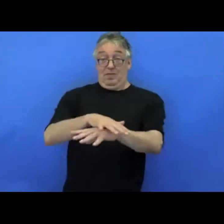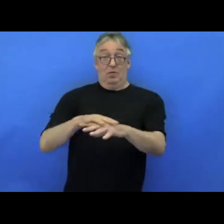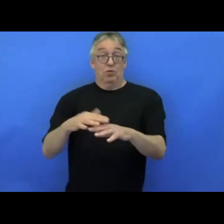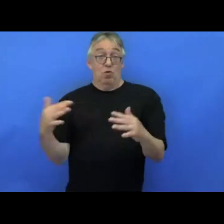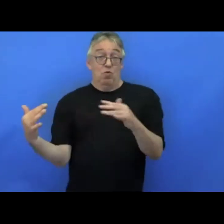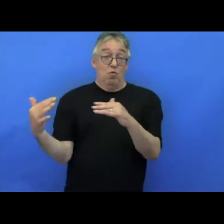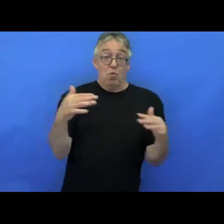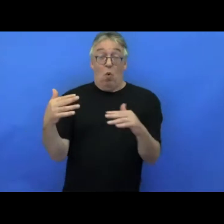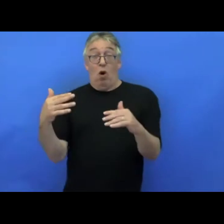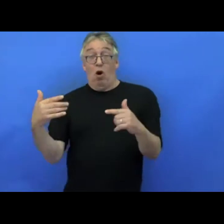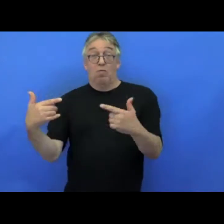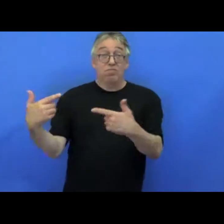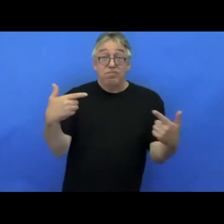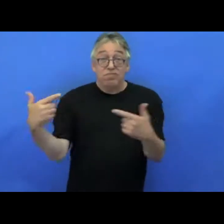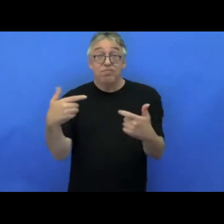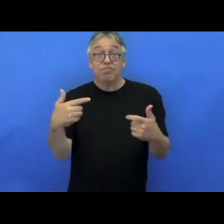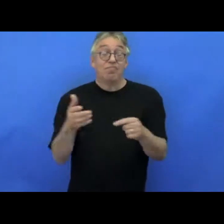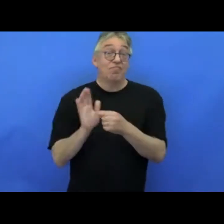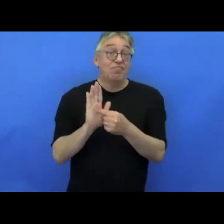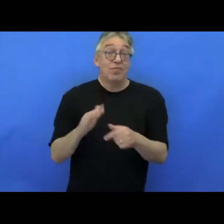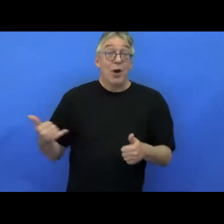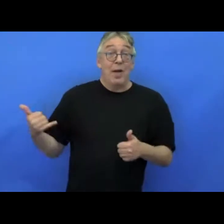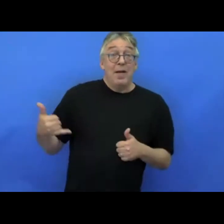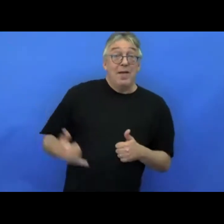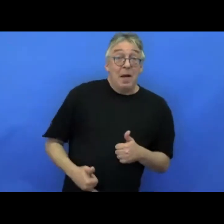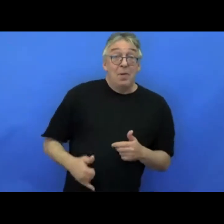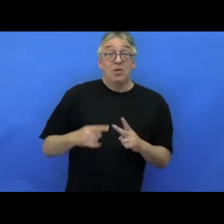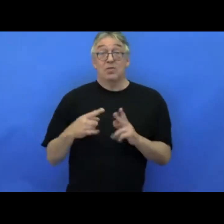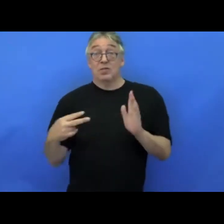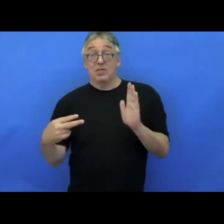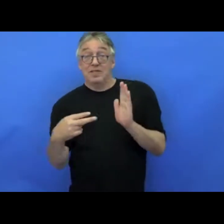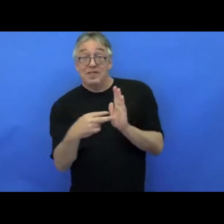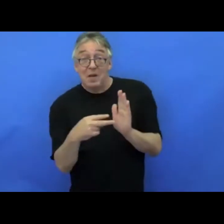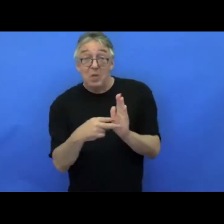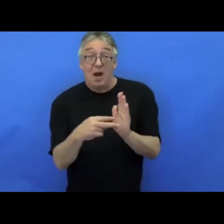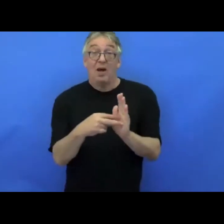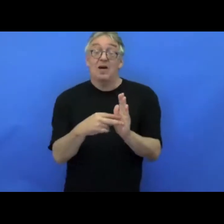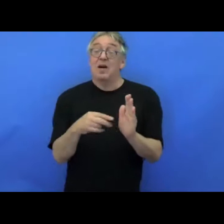Syria and Yemen and other places. We seriously are emphasizing